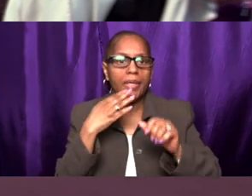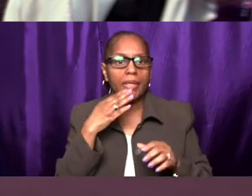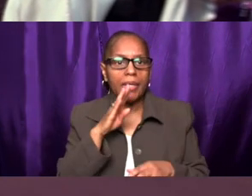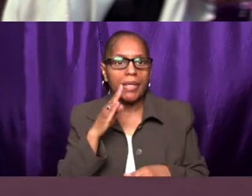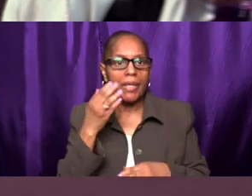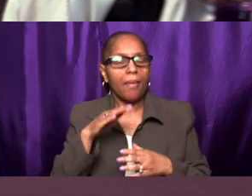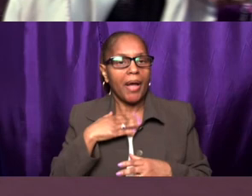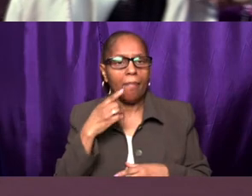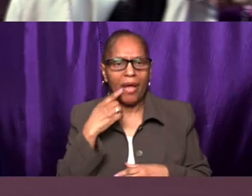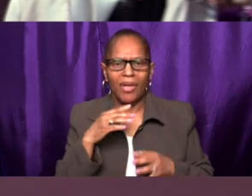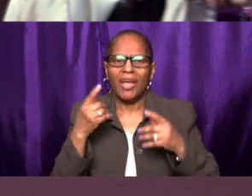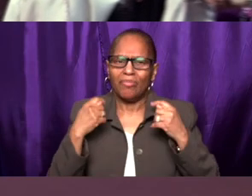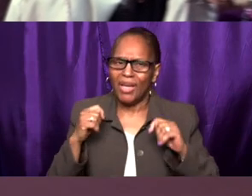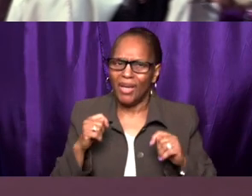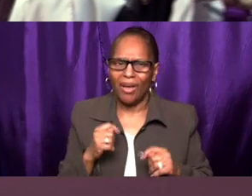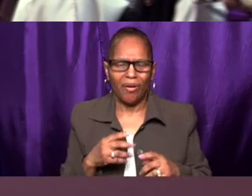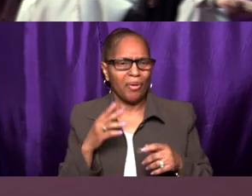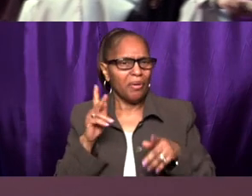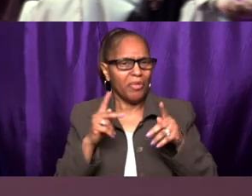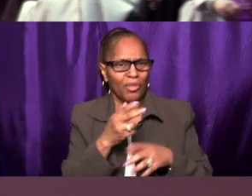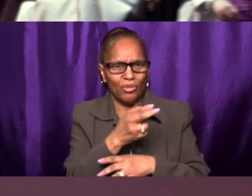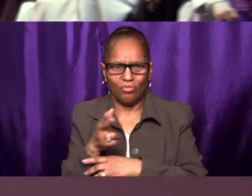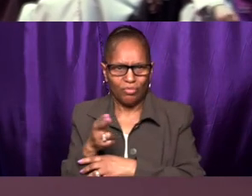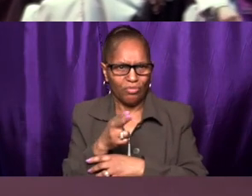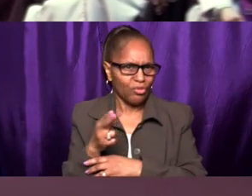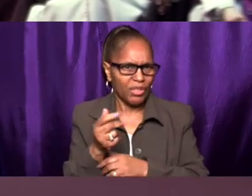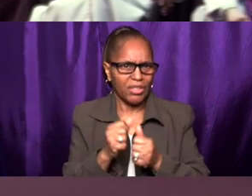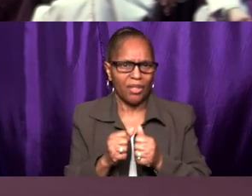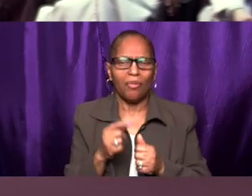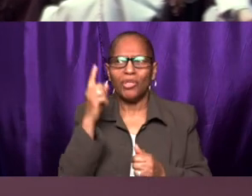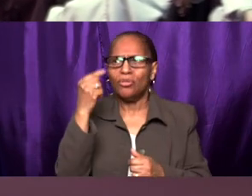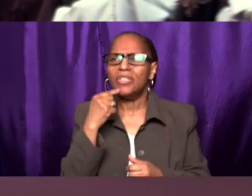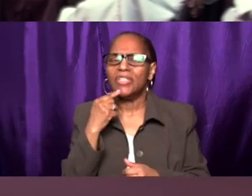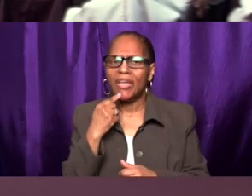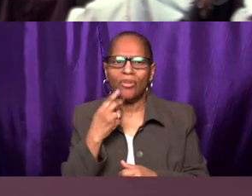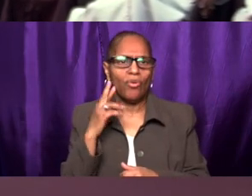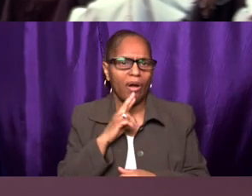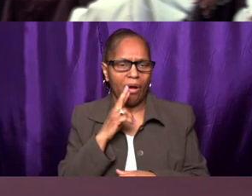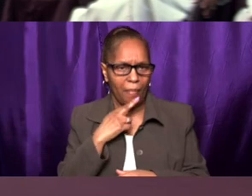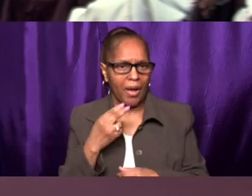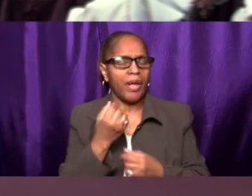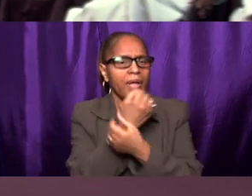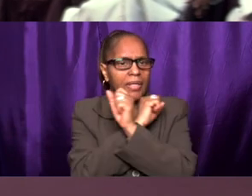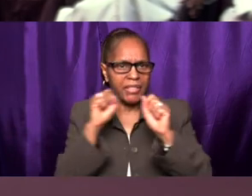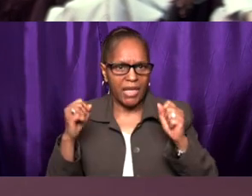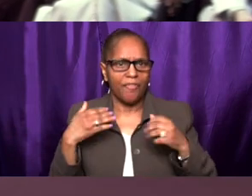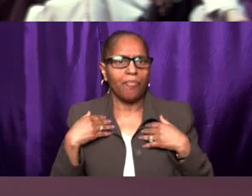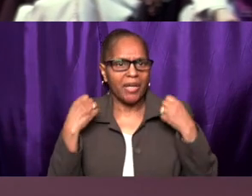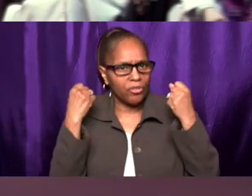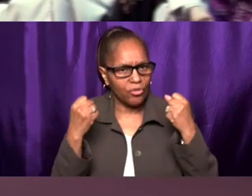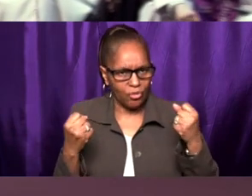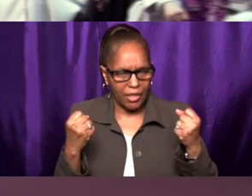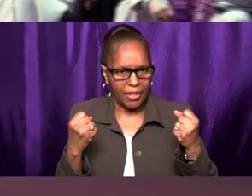tired of all this sniper fire, but you said in your word that you are my refuge and strength. So because you're my refuge and